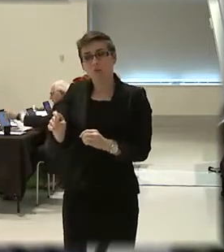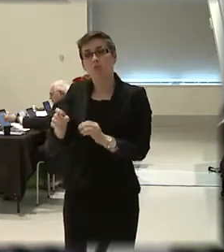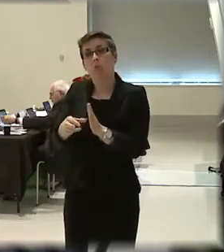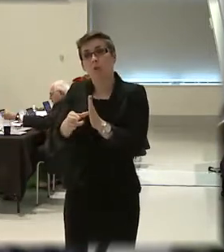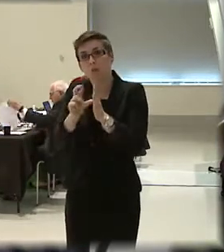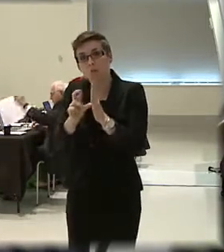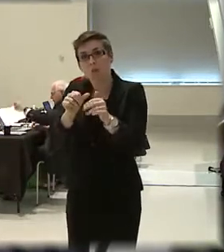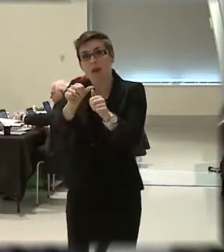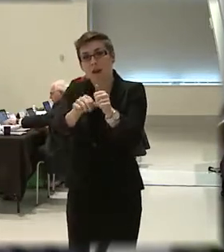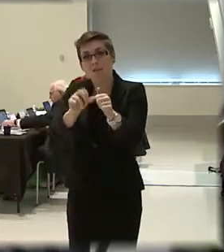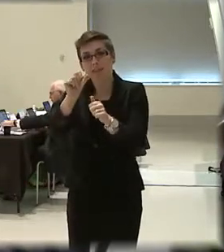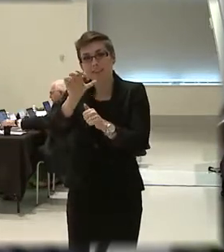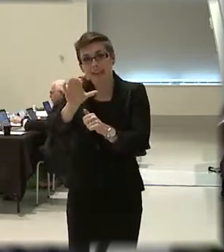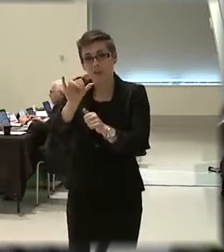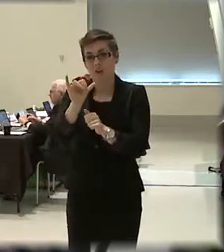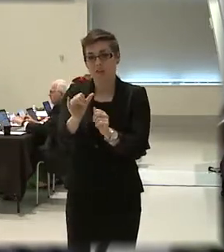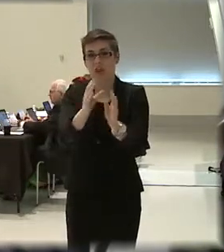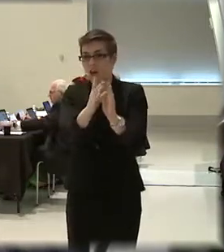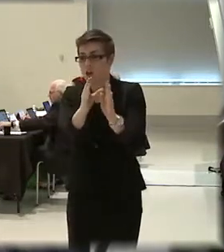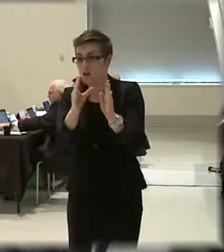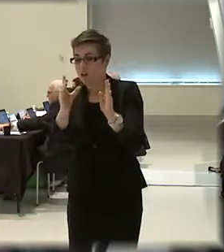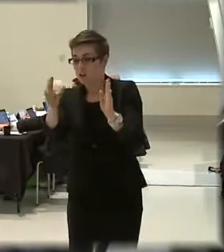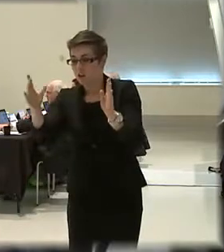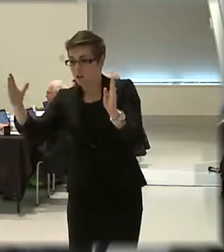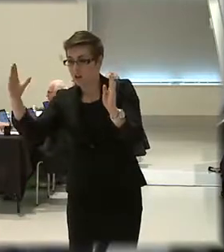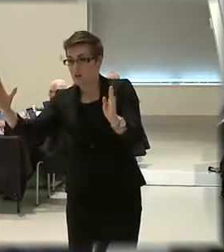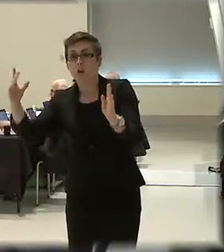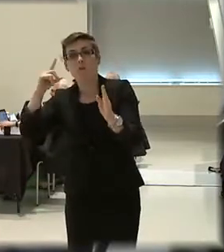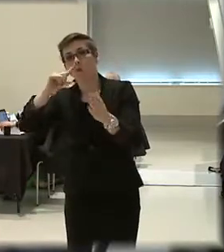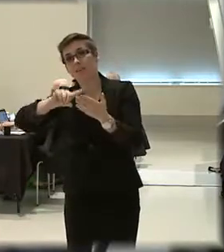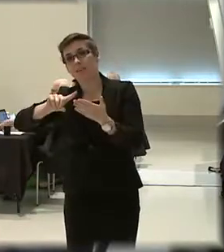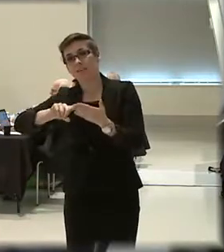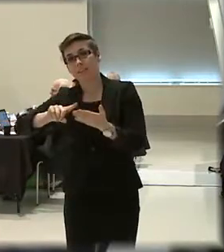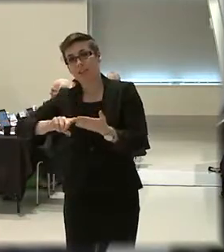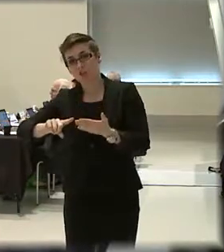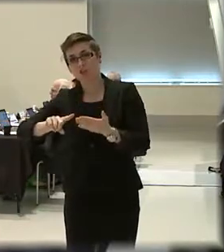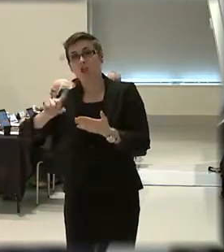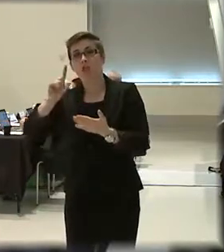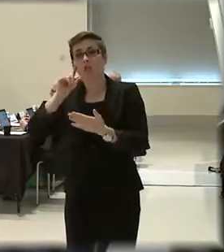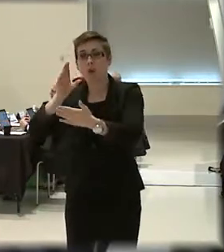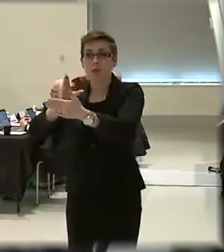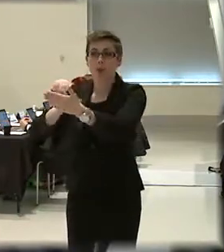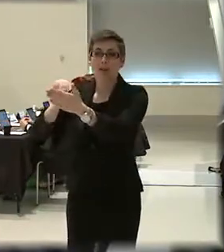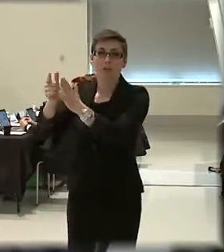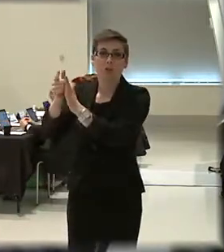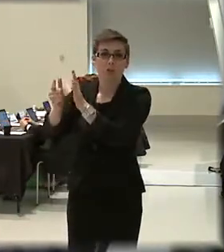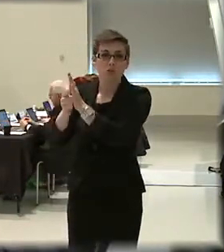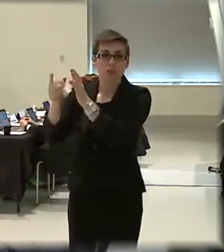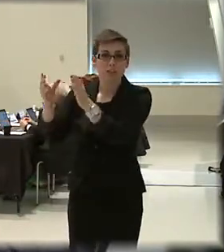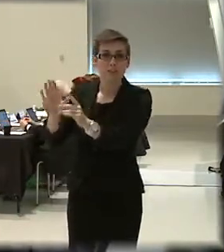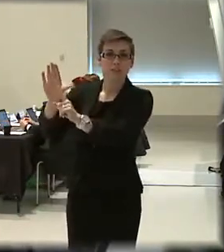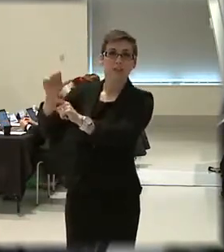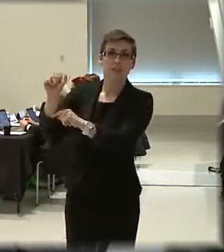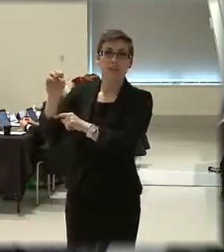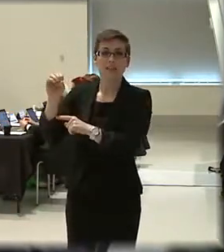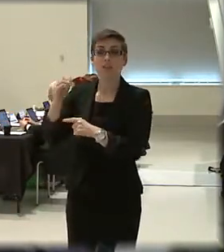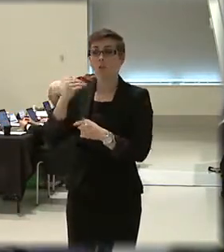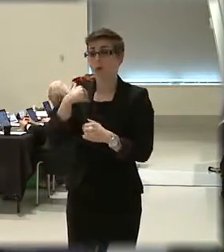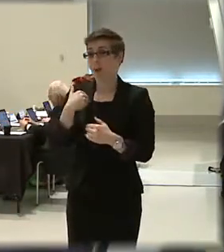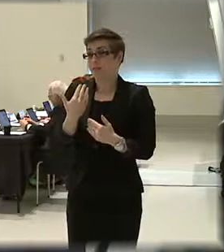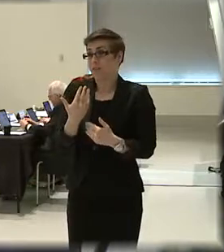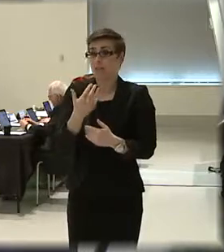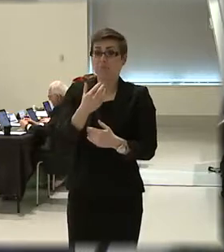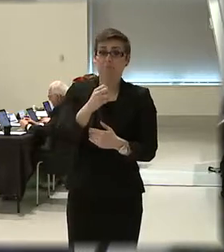every second of that footage for investigation, for prosecution. If you have 10, 12, 15, 20 people